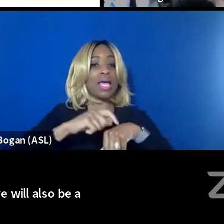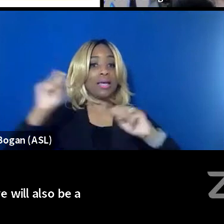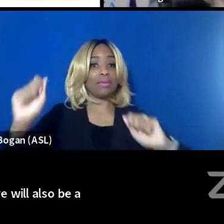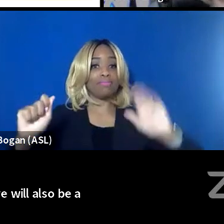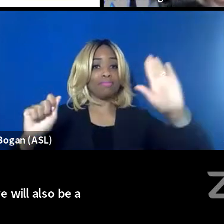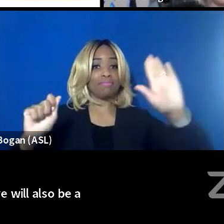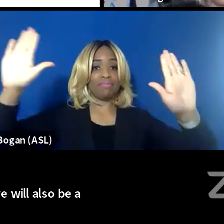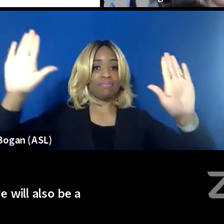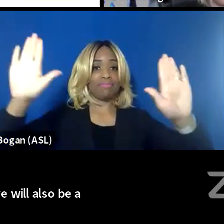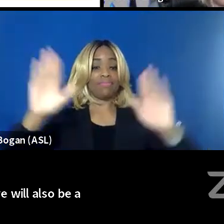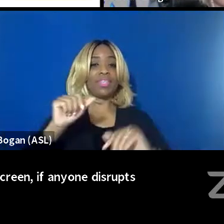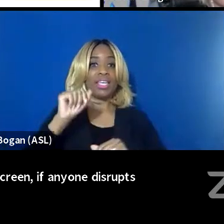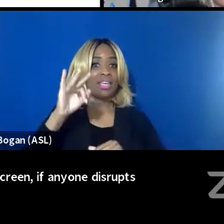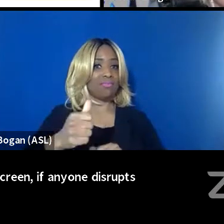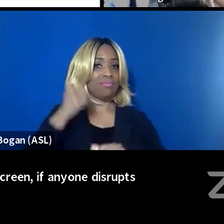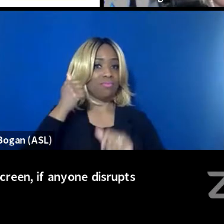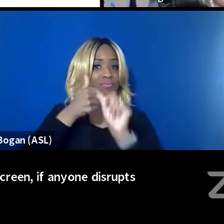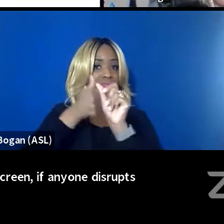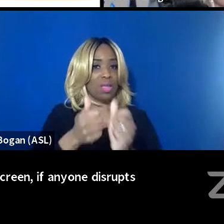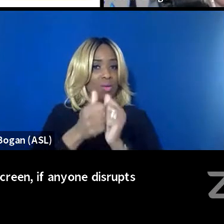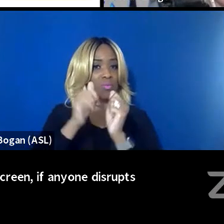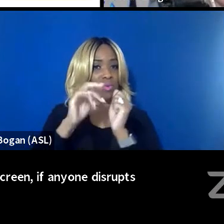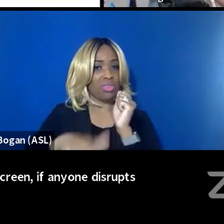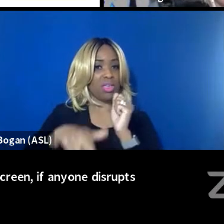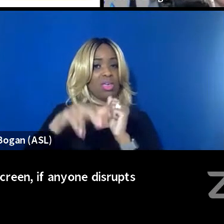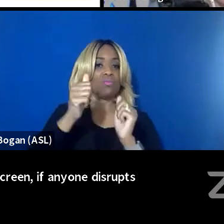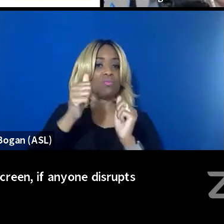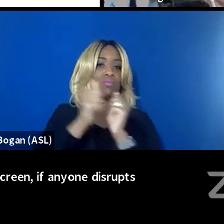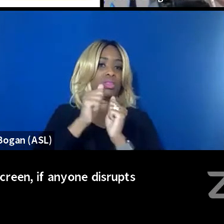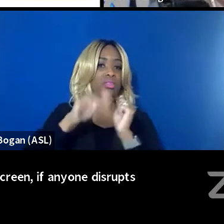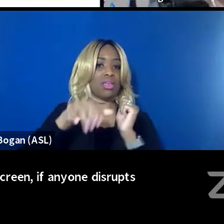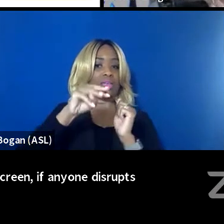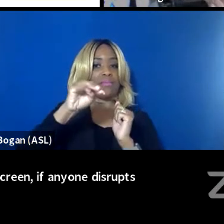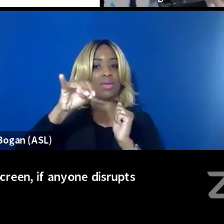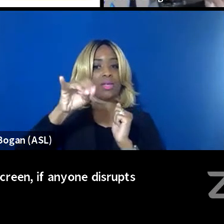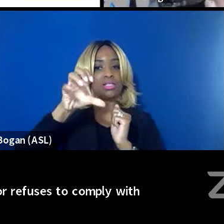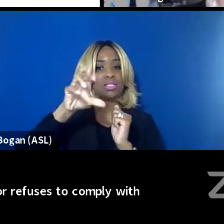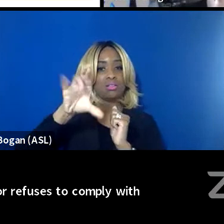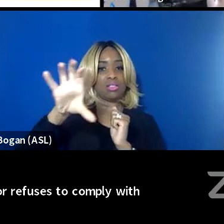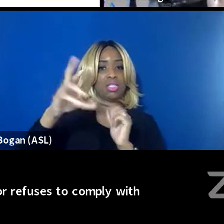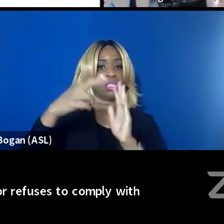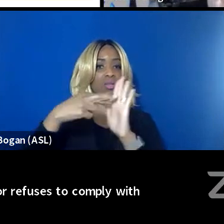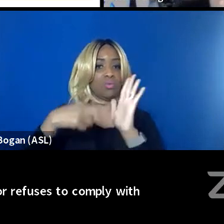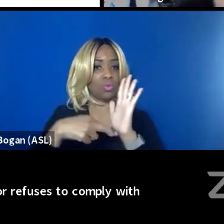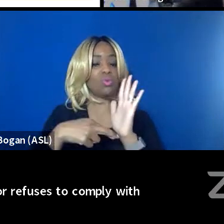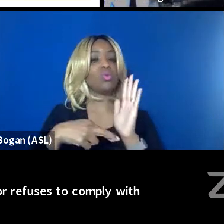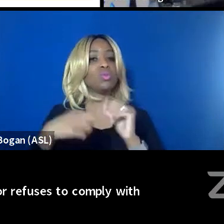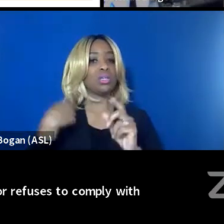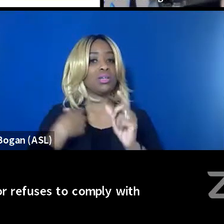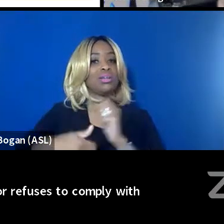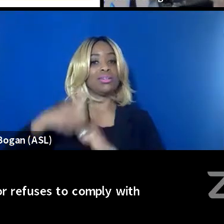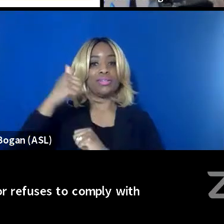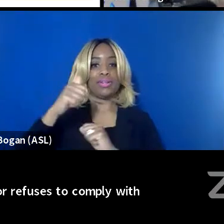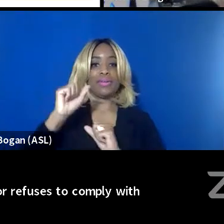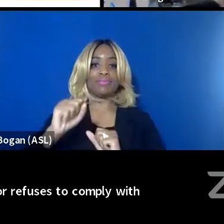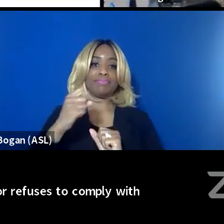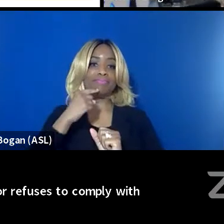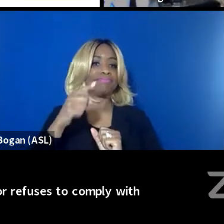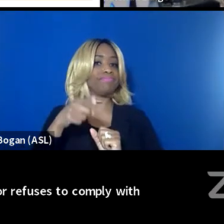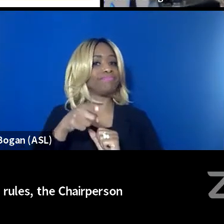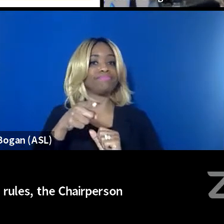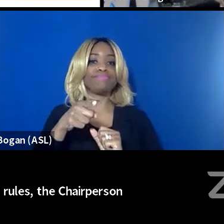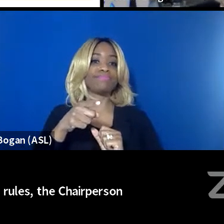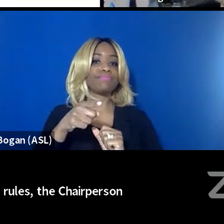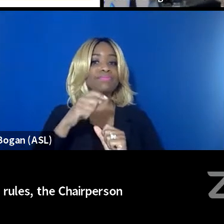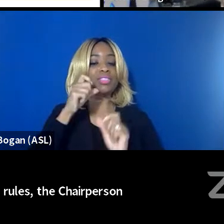or refuses to comply with applicable MICRC guidelines and rules, the chairperson may rule that person out of